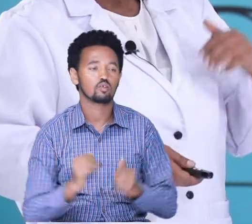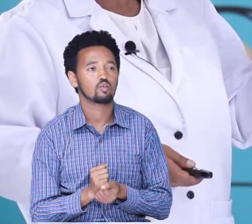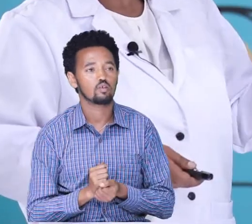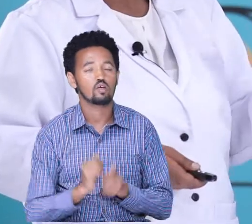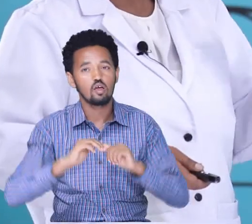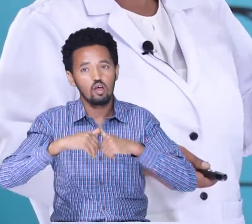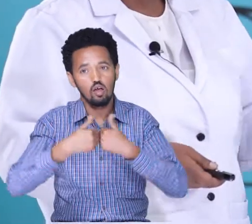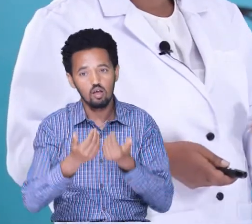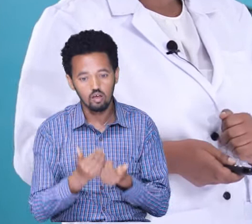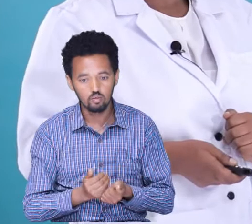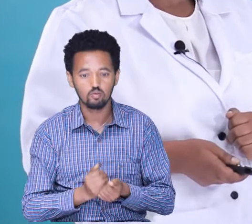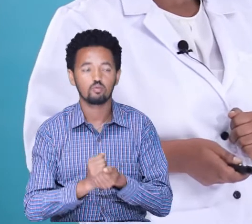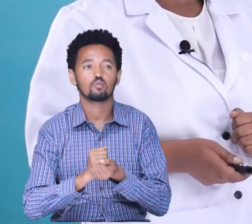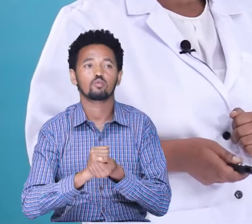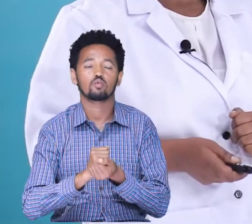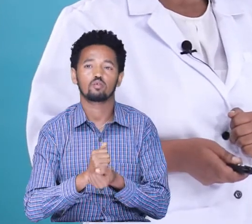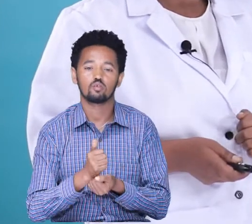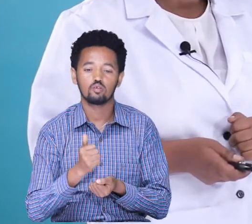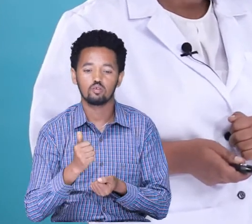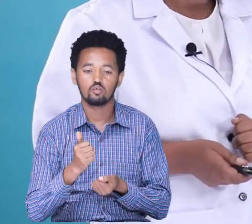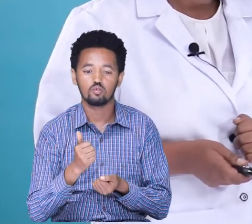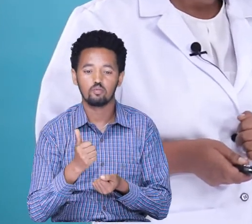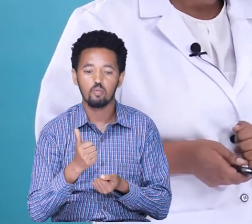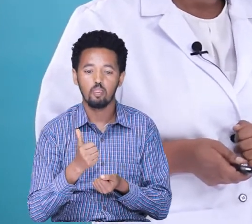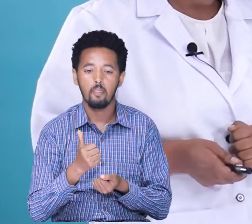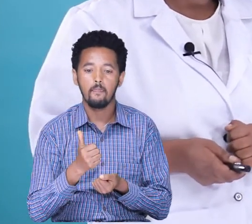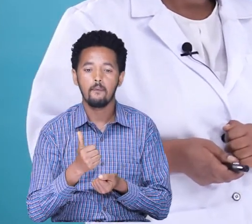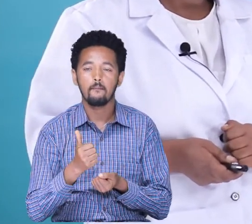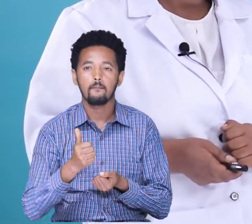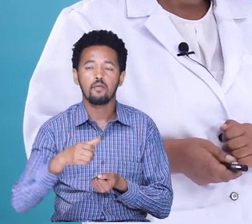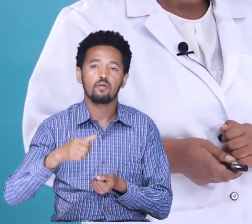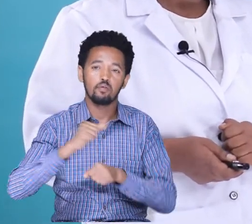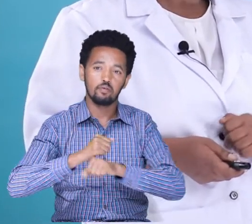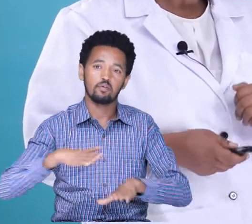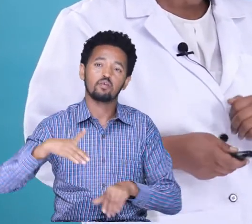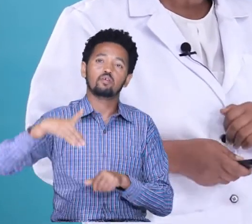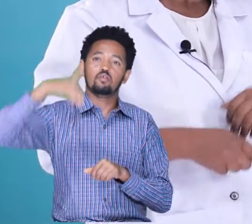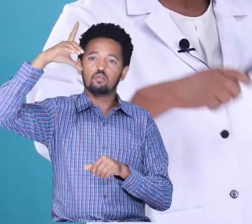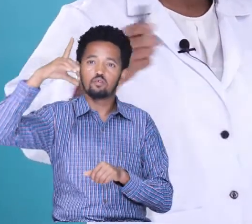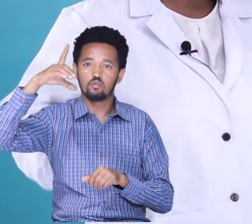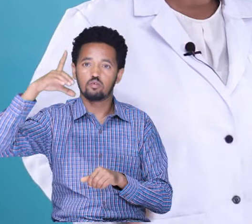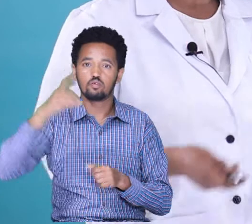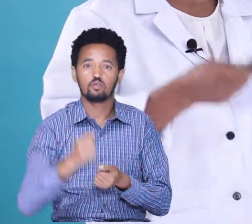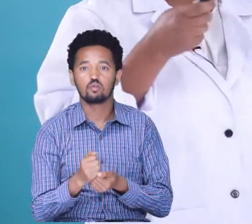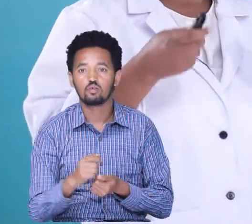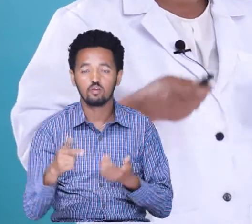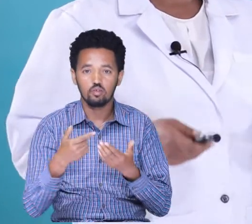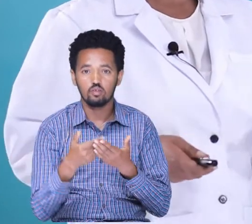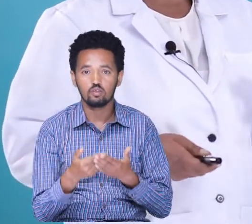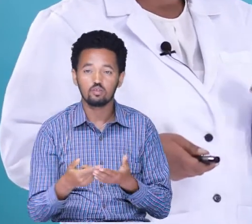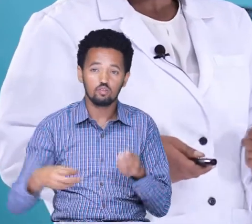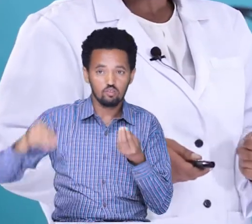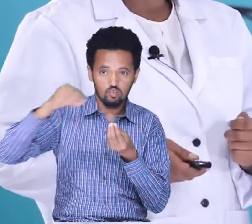How altitude affects the climate of Africa? As we know, when an altitude